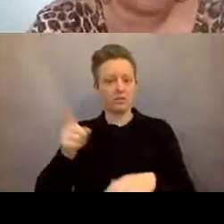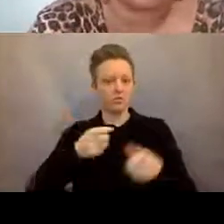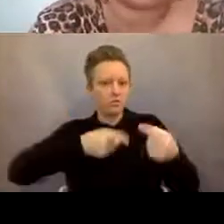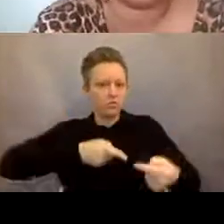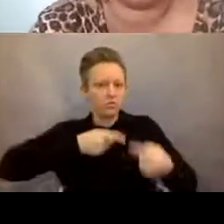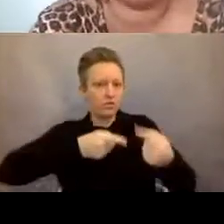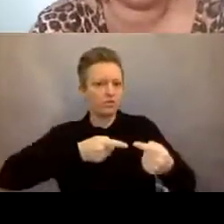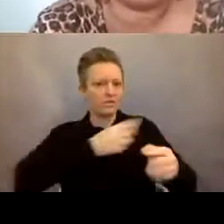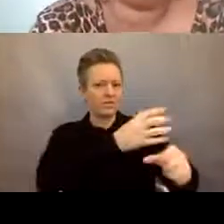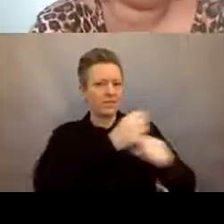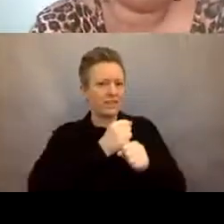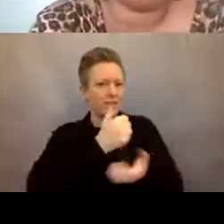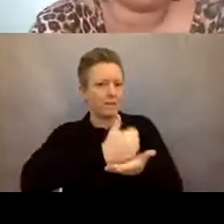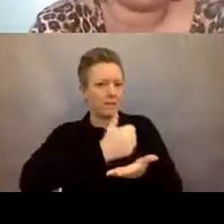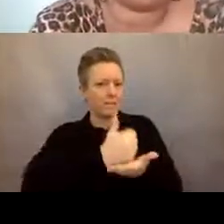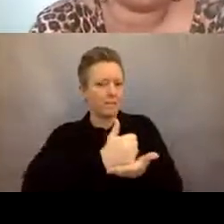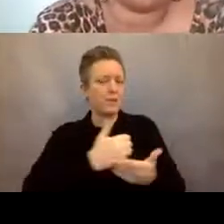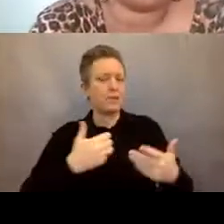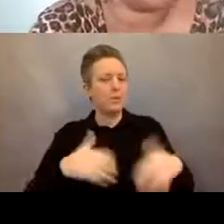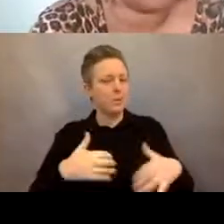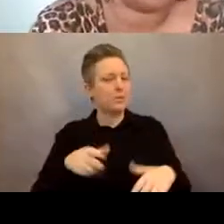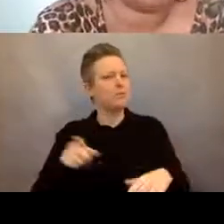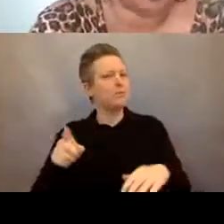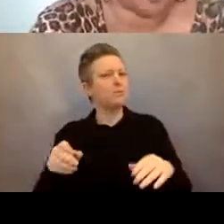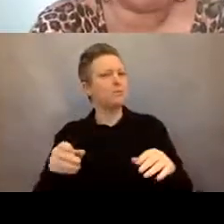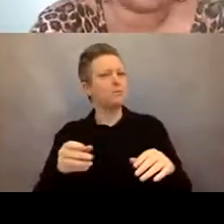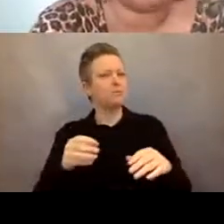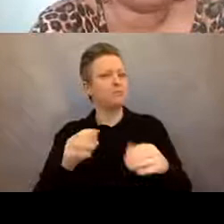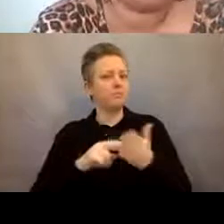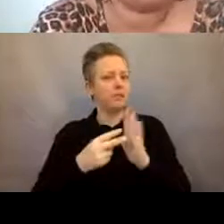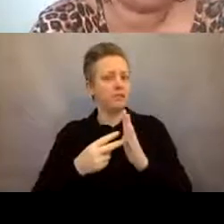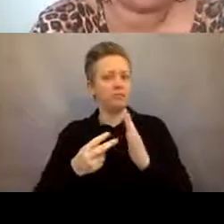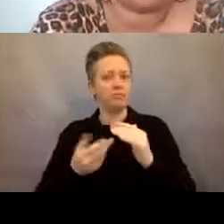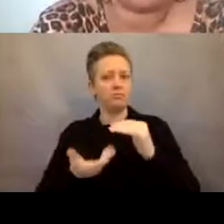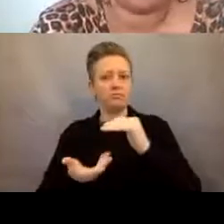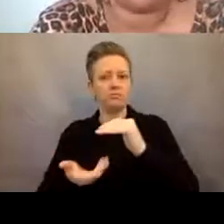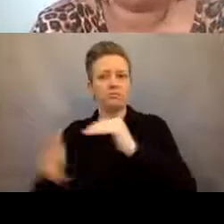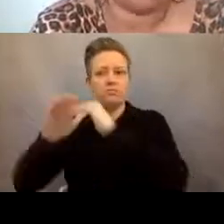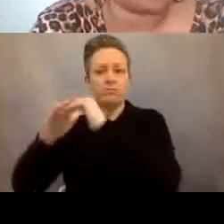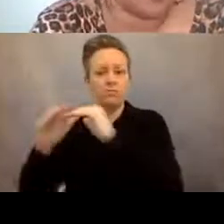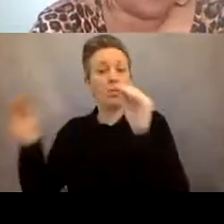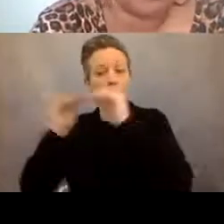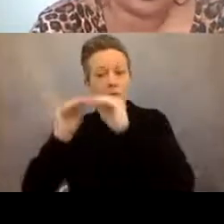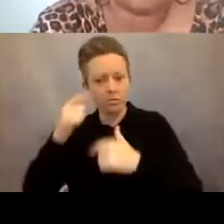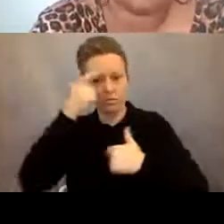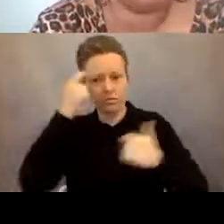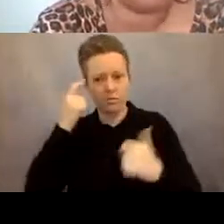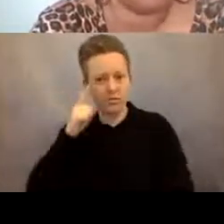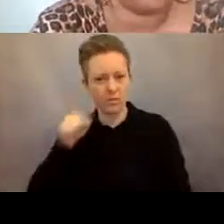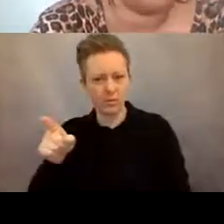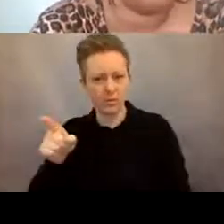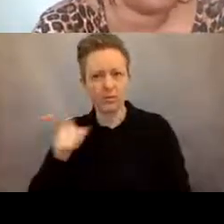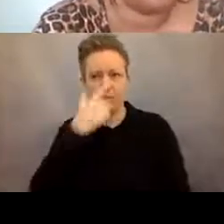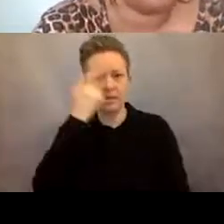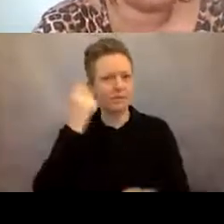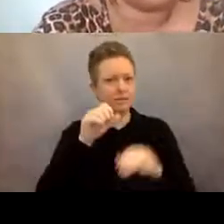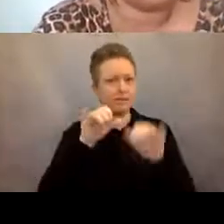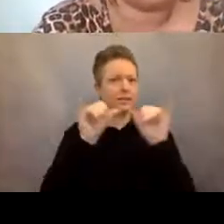further traumatizing her for having to experience that systems gap that could have been avoided. Poor elder care,